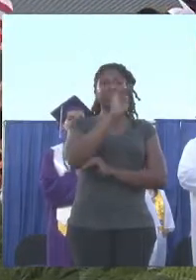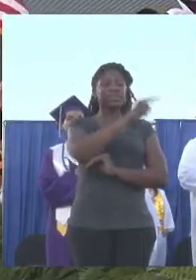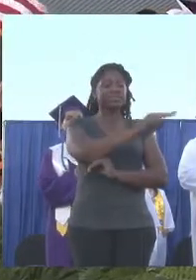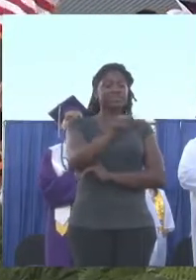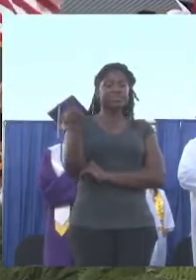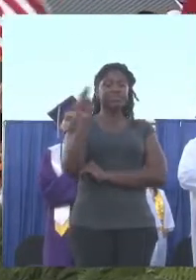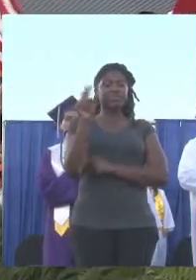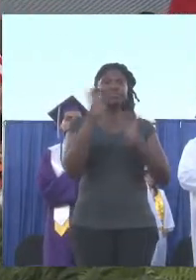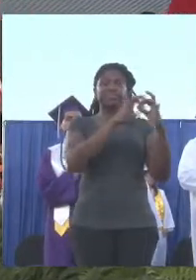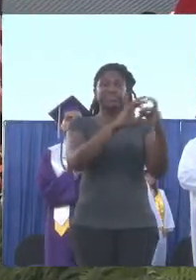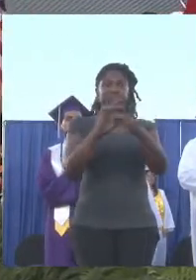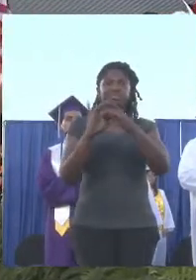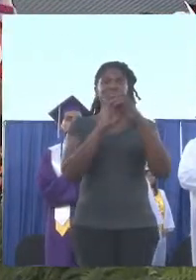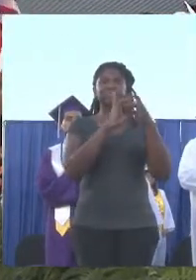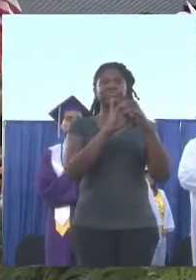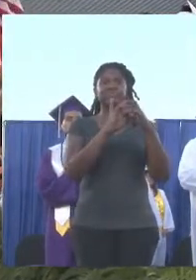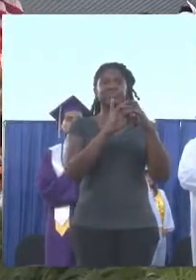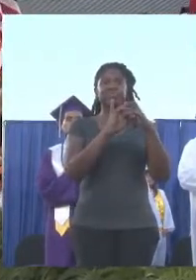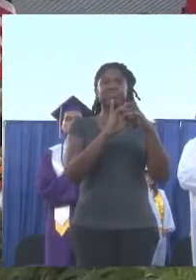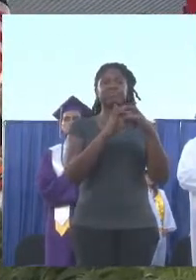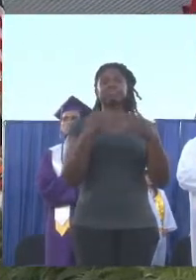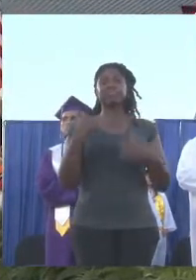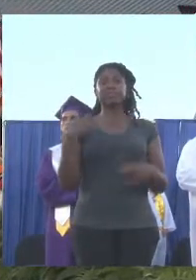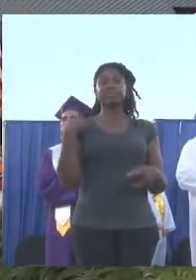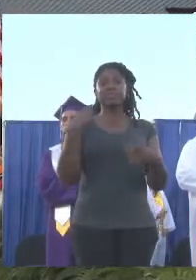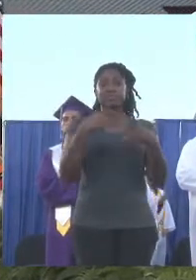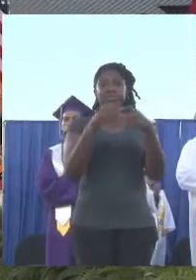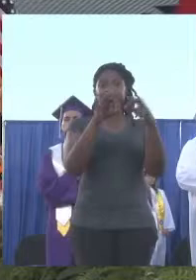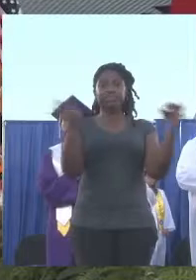under God, one and indivisible.